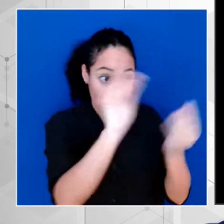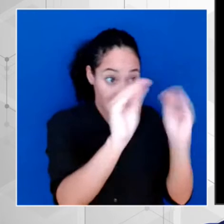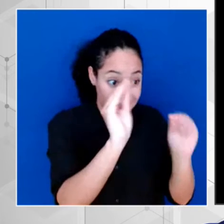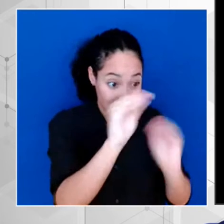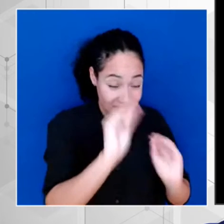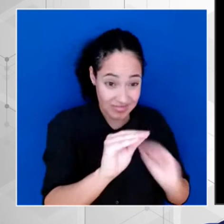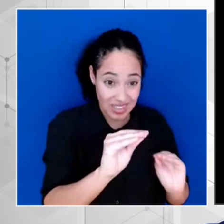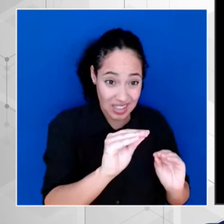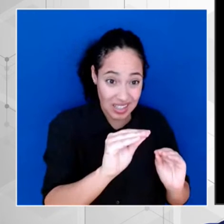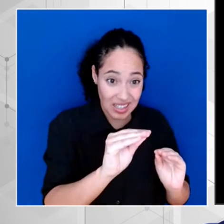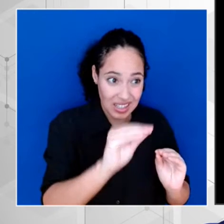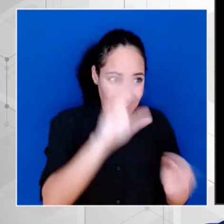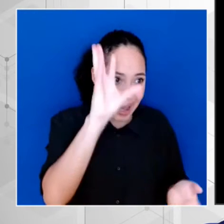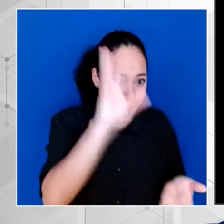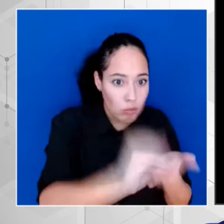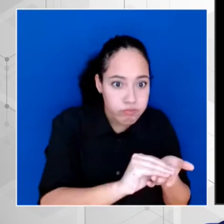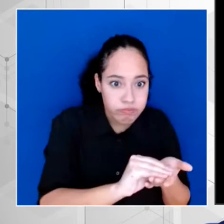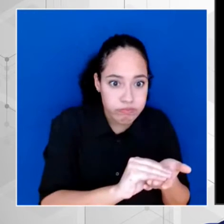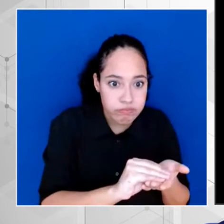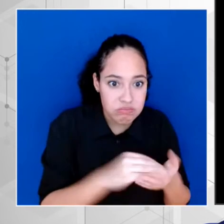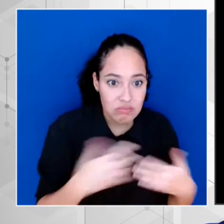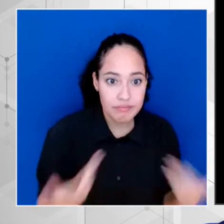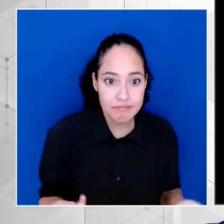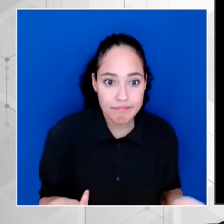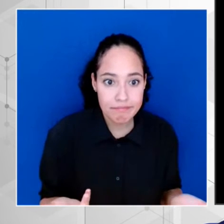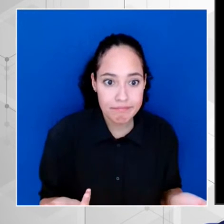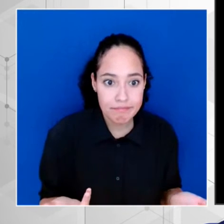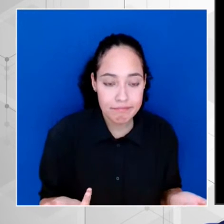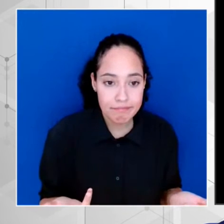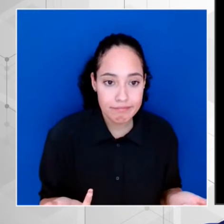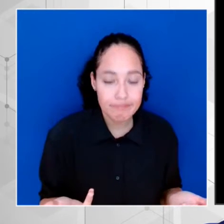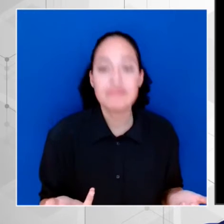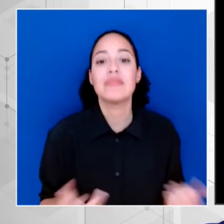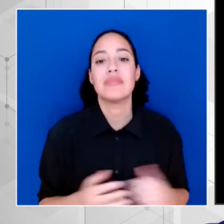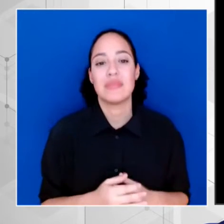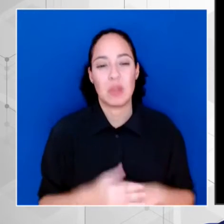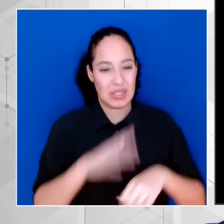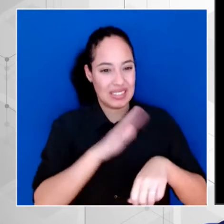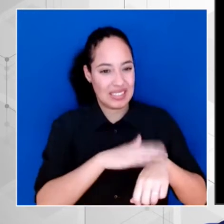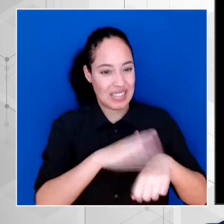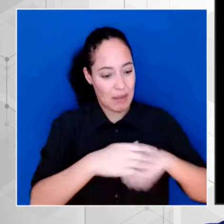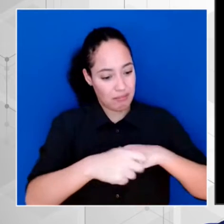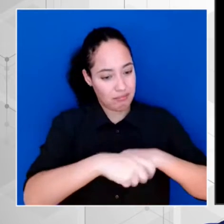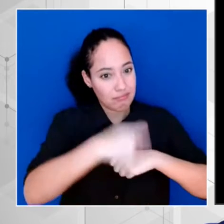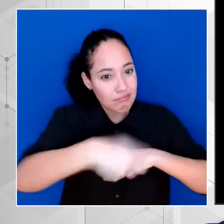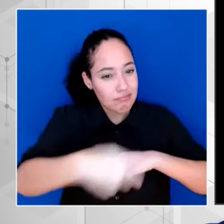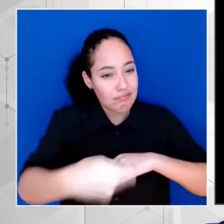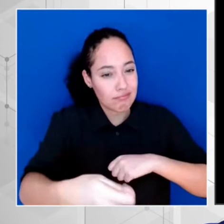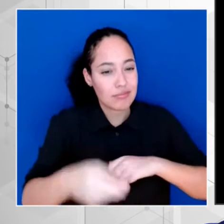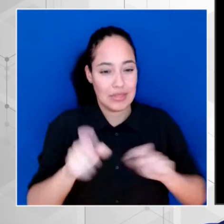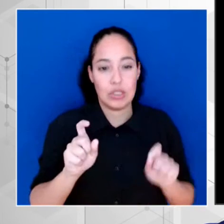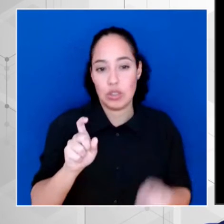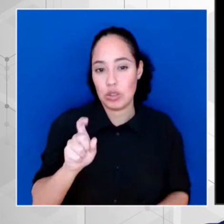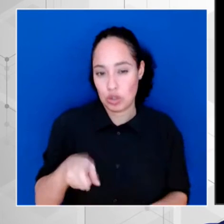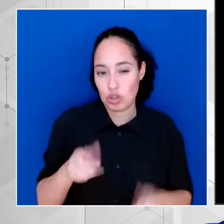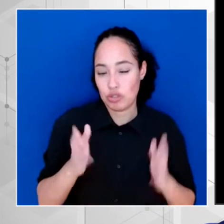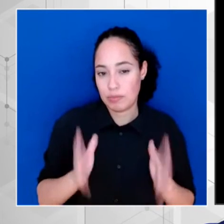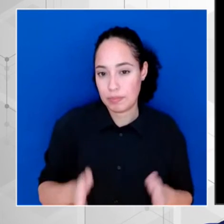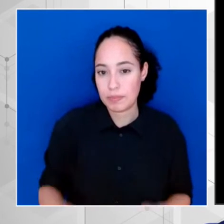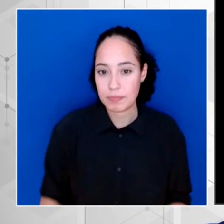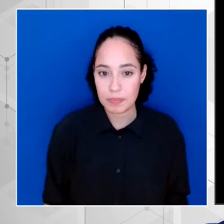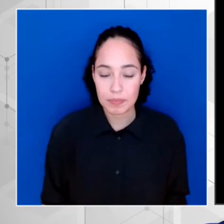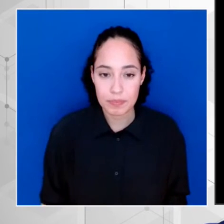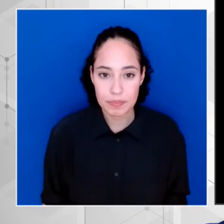well. Developers, for example, often underestimate the complexity of a product, but the workflow, the